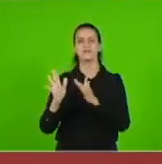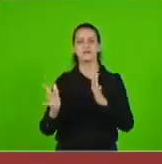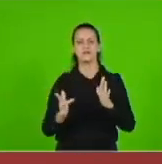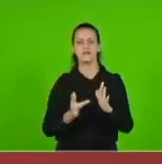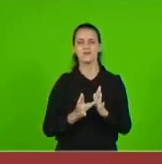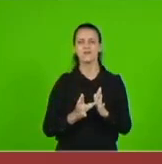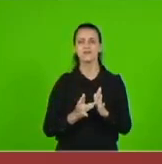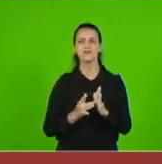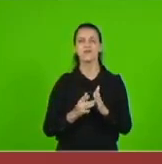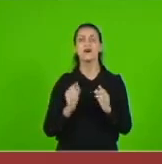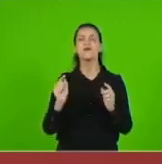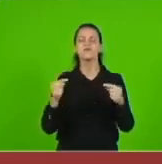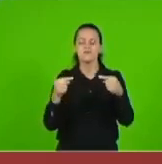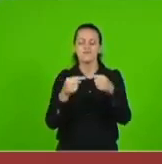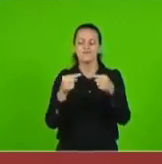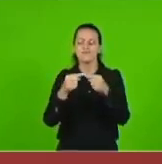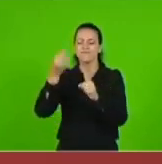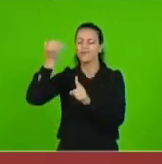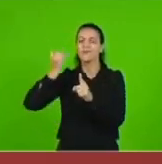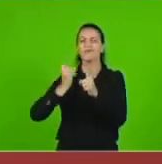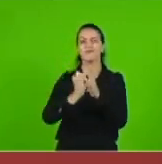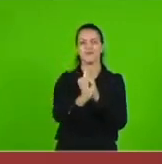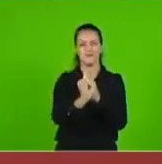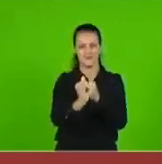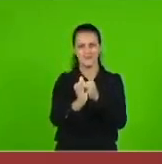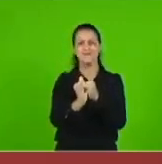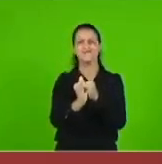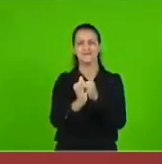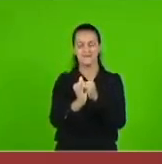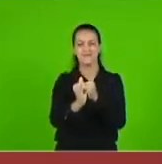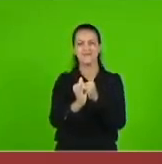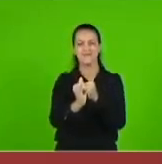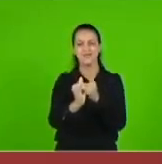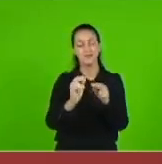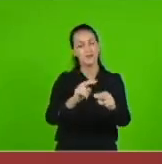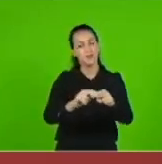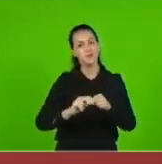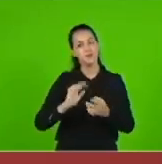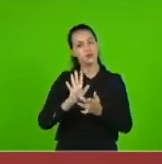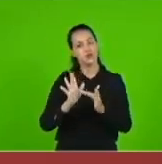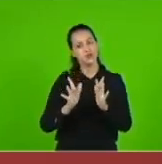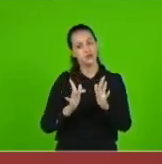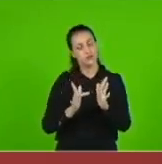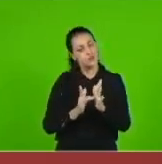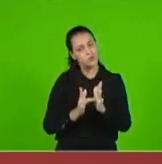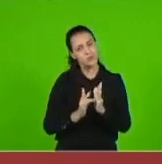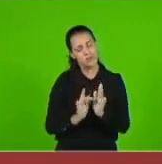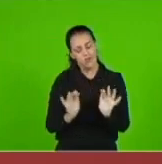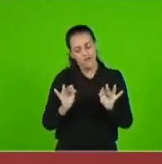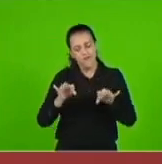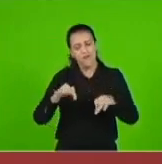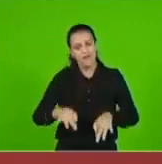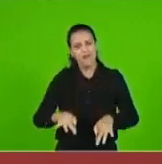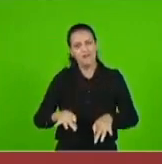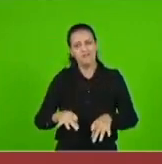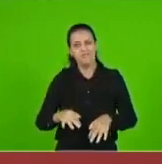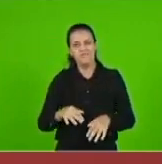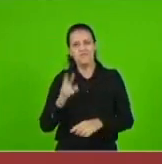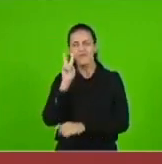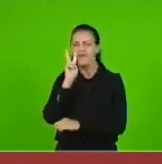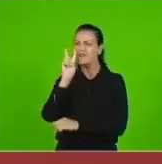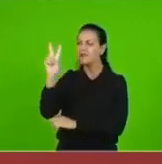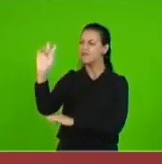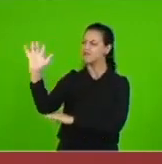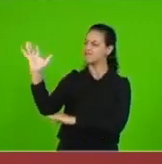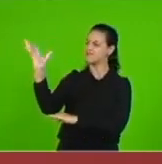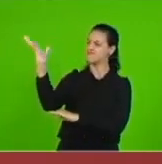attitude, anything that Jesus says was prophetic. So at the end of his ministry, Jesus,